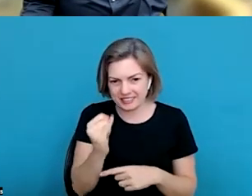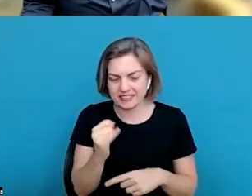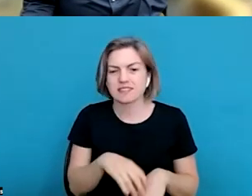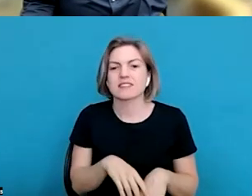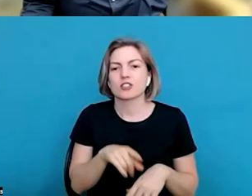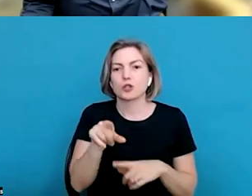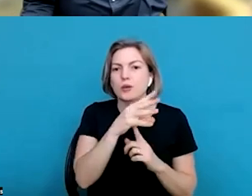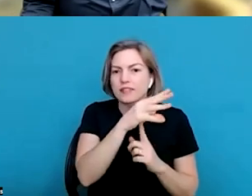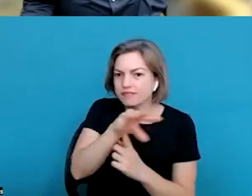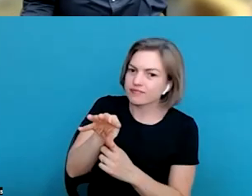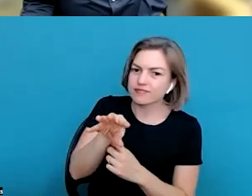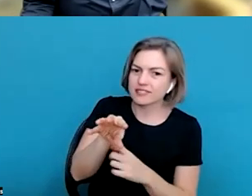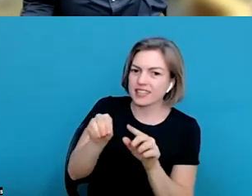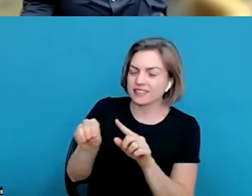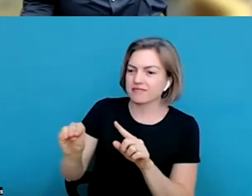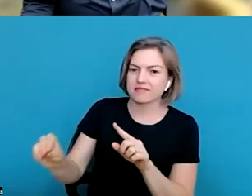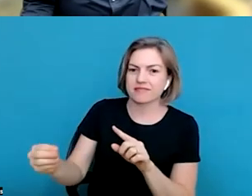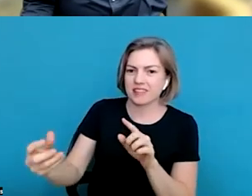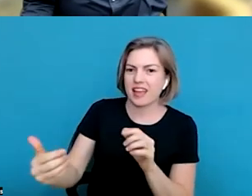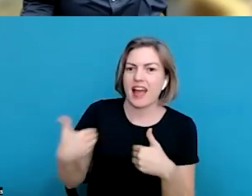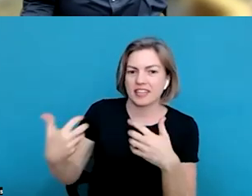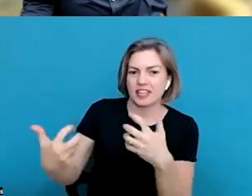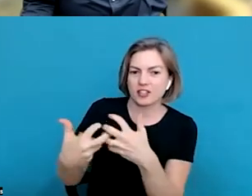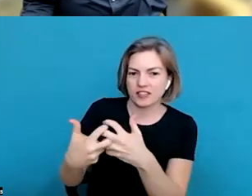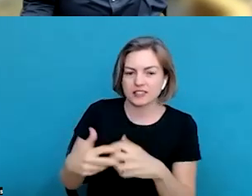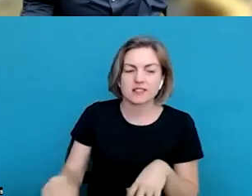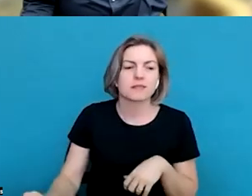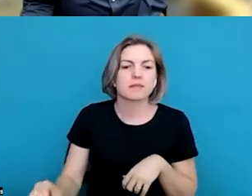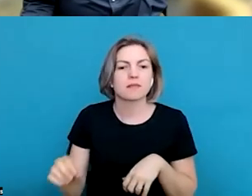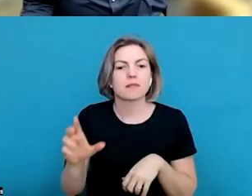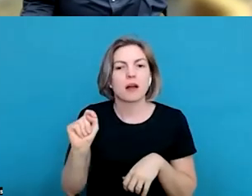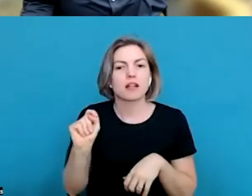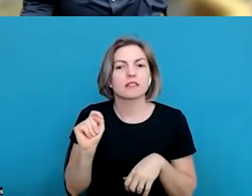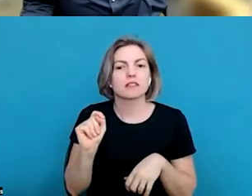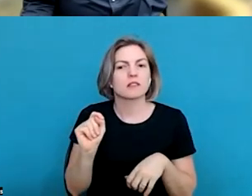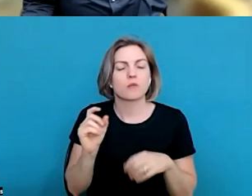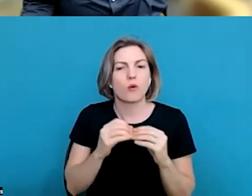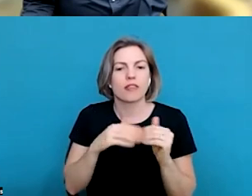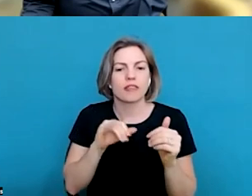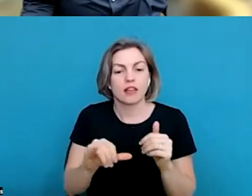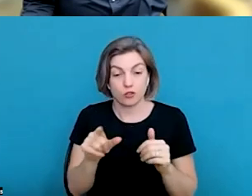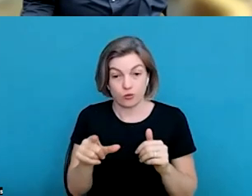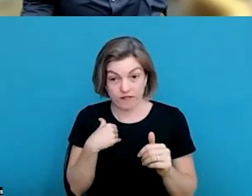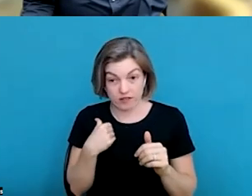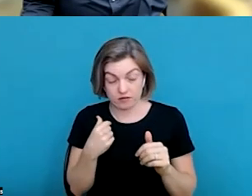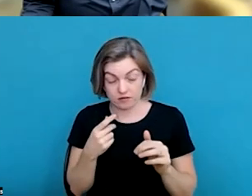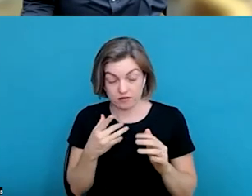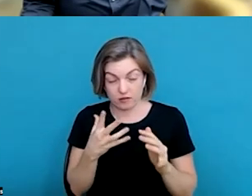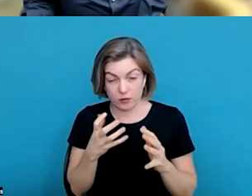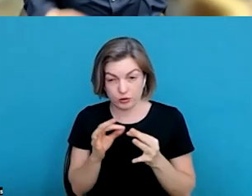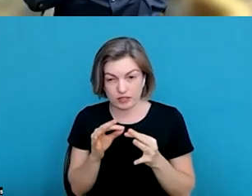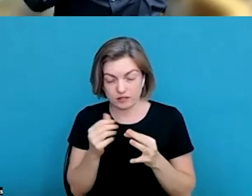camera at it and it gives you an interface, et cetera. But beyond that, did you have, I'd just like you to say a